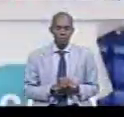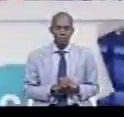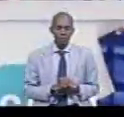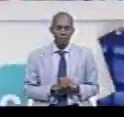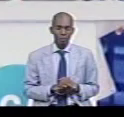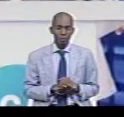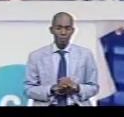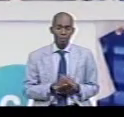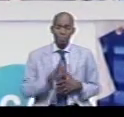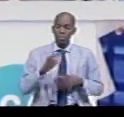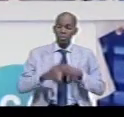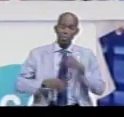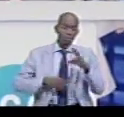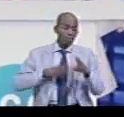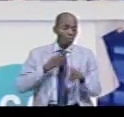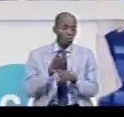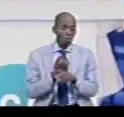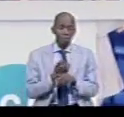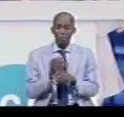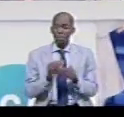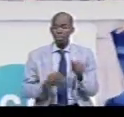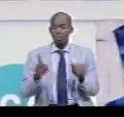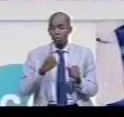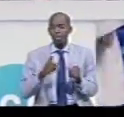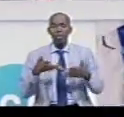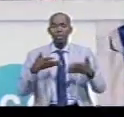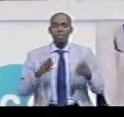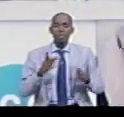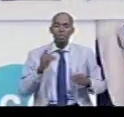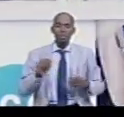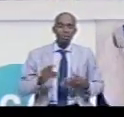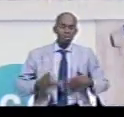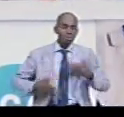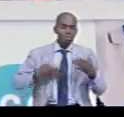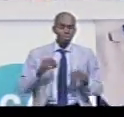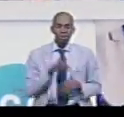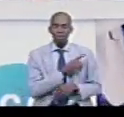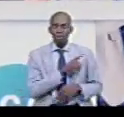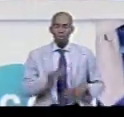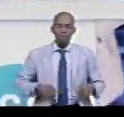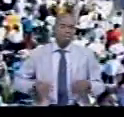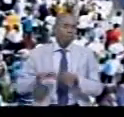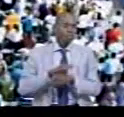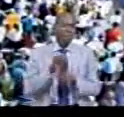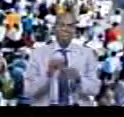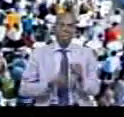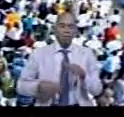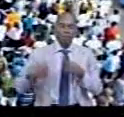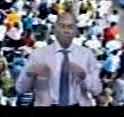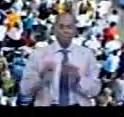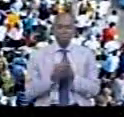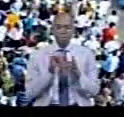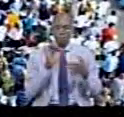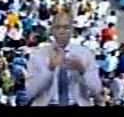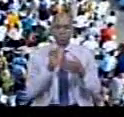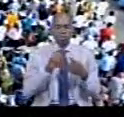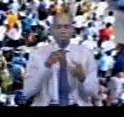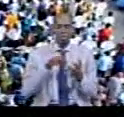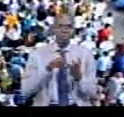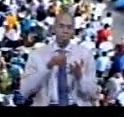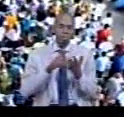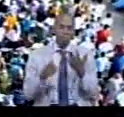Globally, let the joy of the Lord fill the heart of all those that are connected to this program.